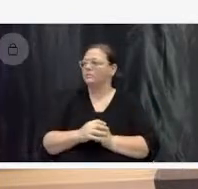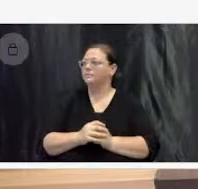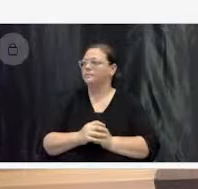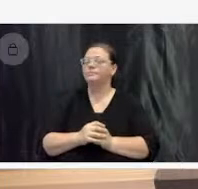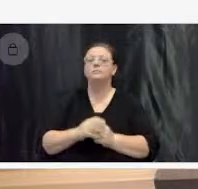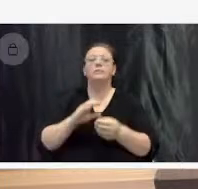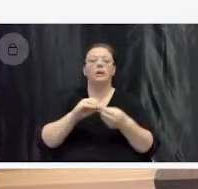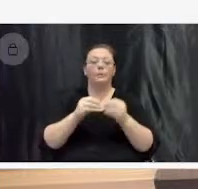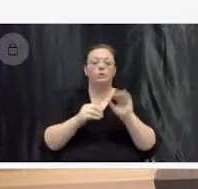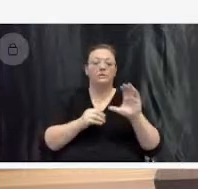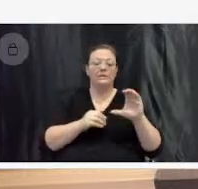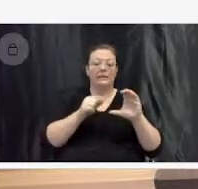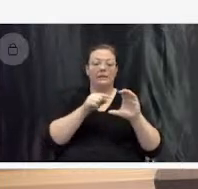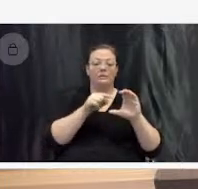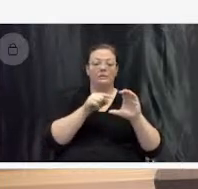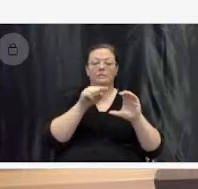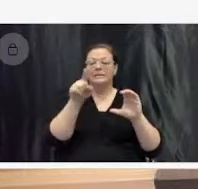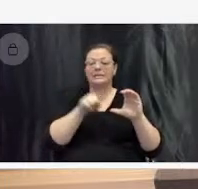Item C,